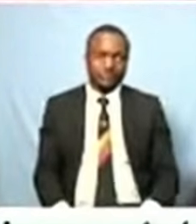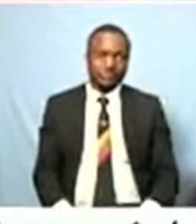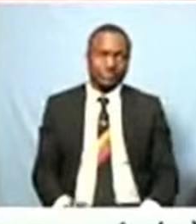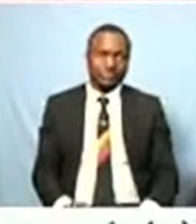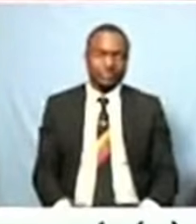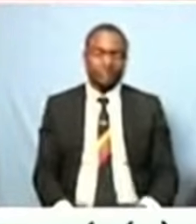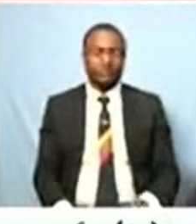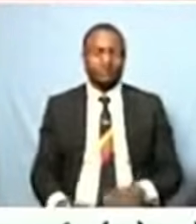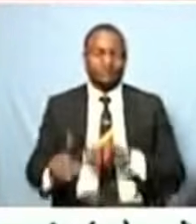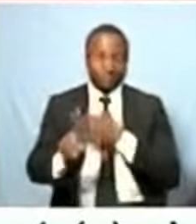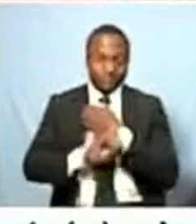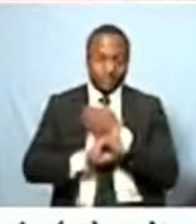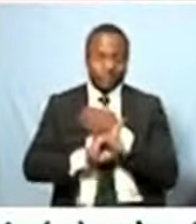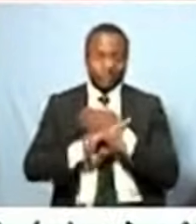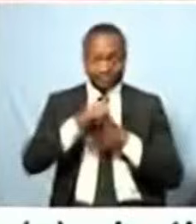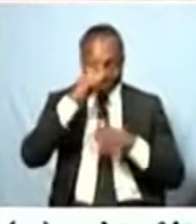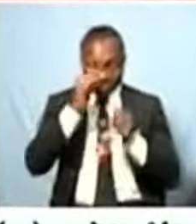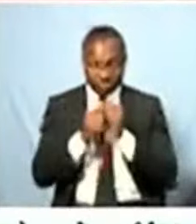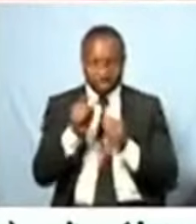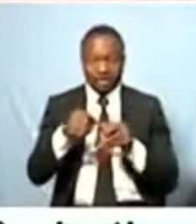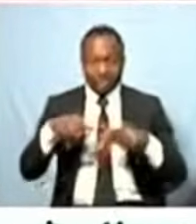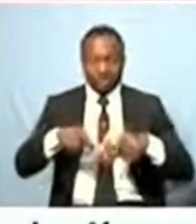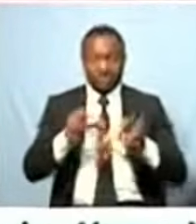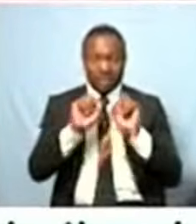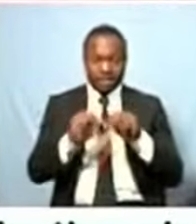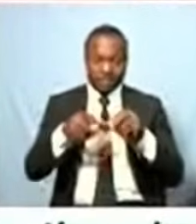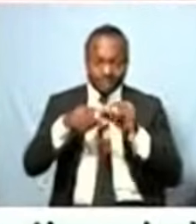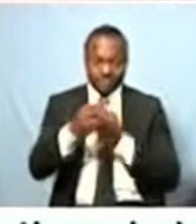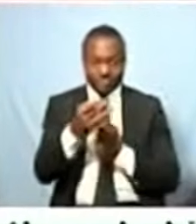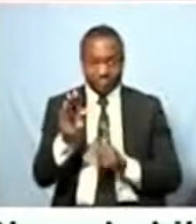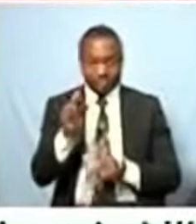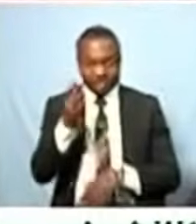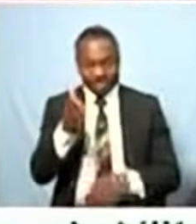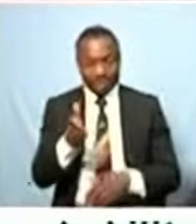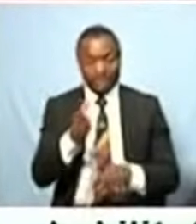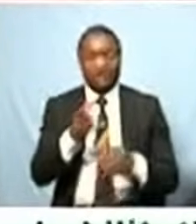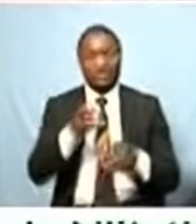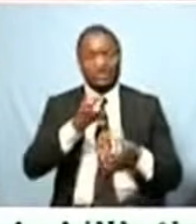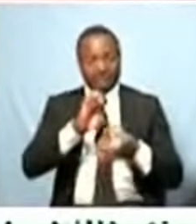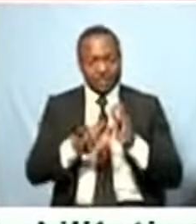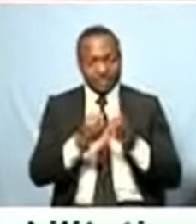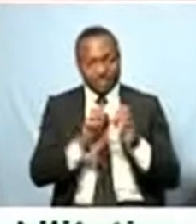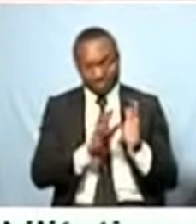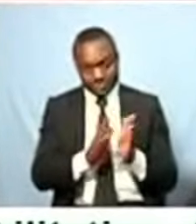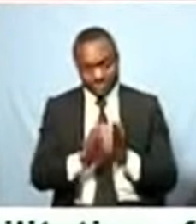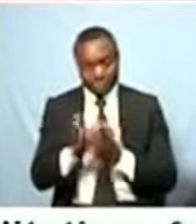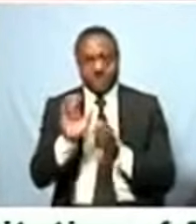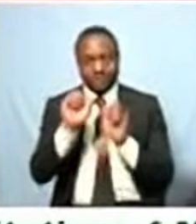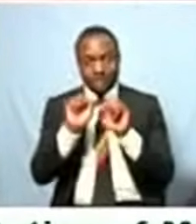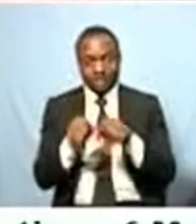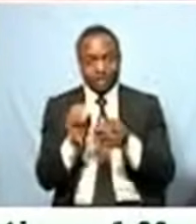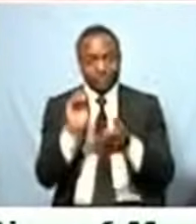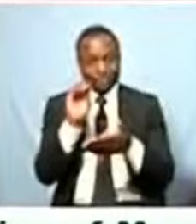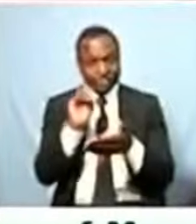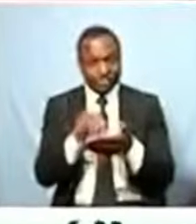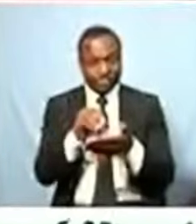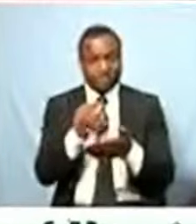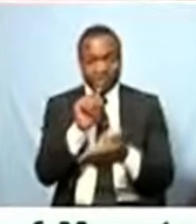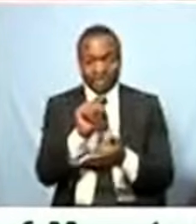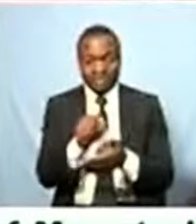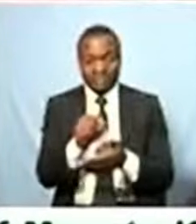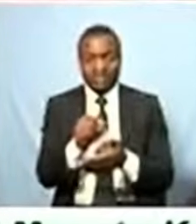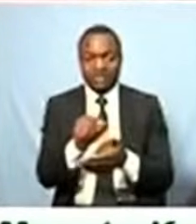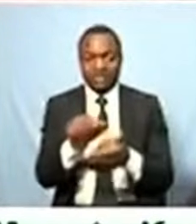the Boma, as it were. So is there any immediate intervention that you can put in place to ensure that that bad